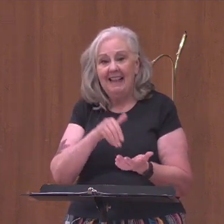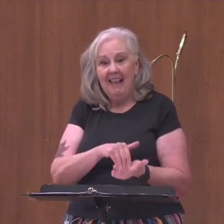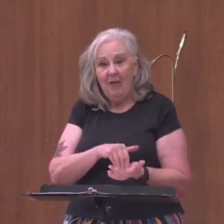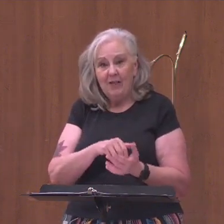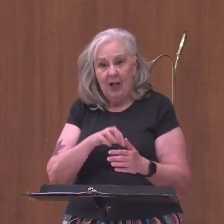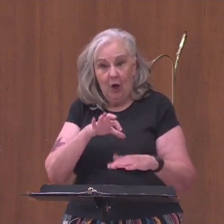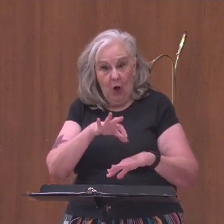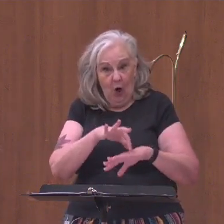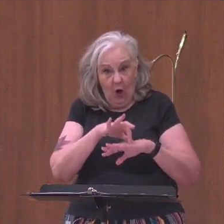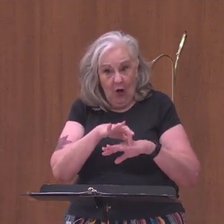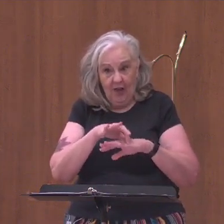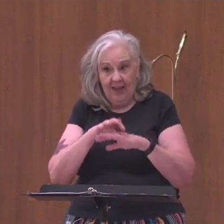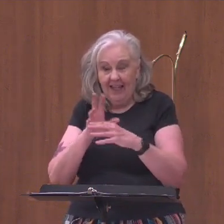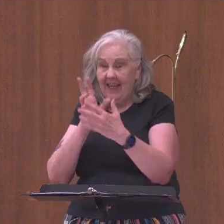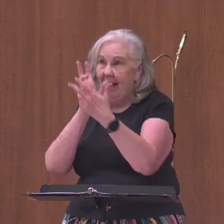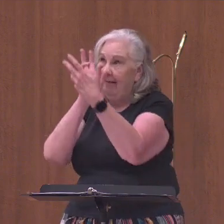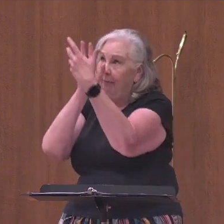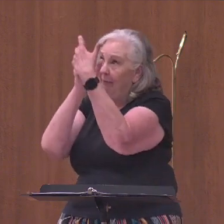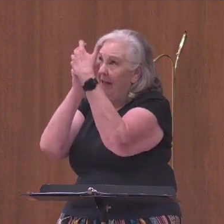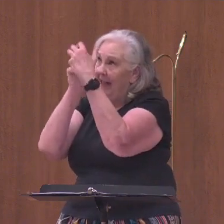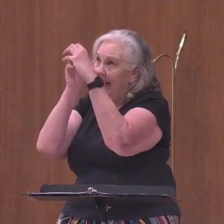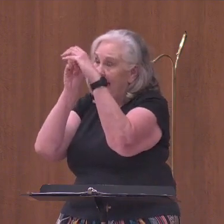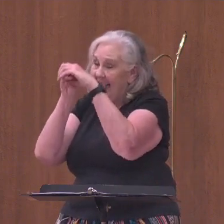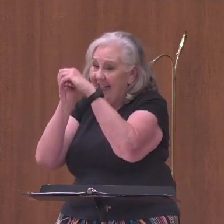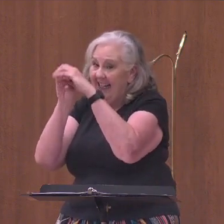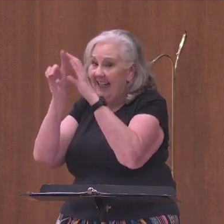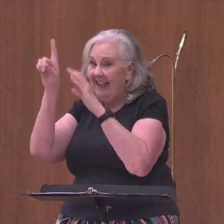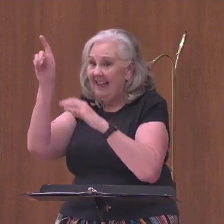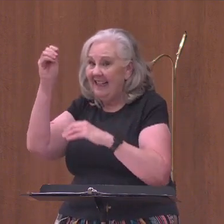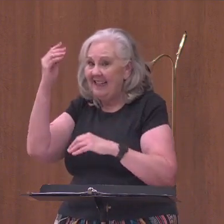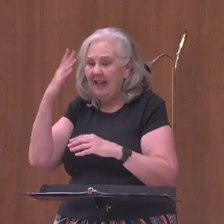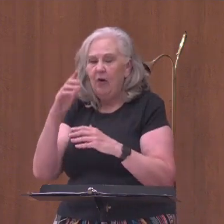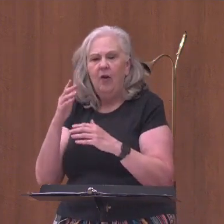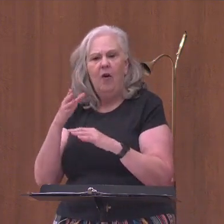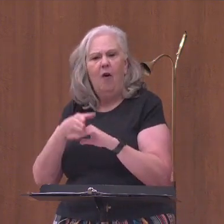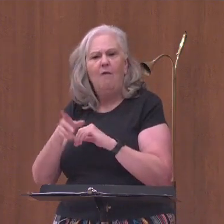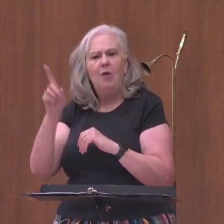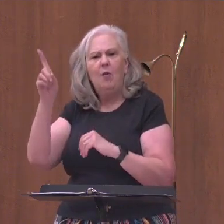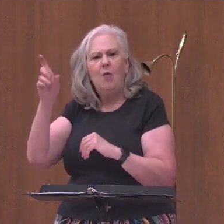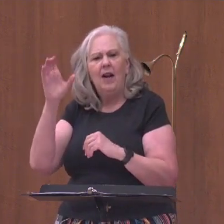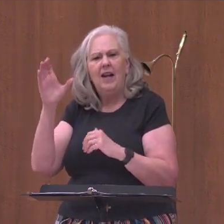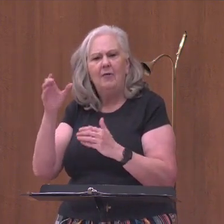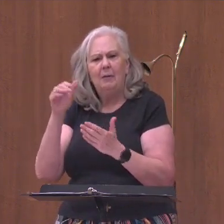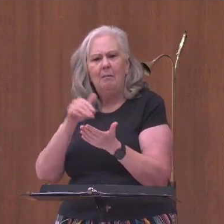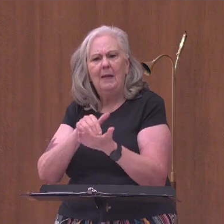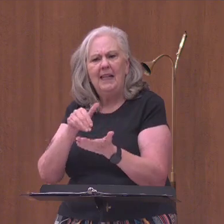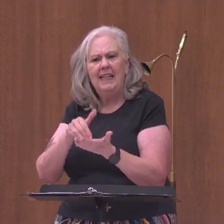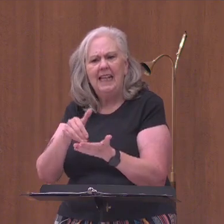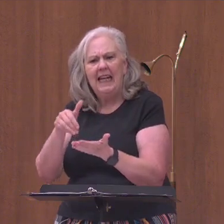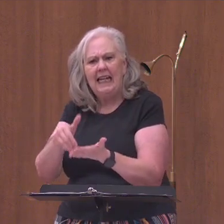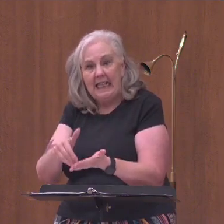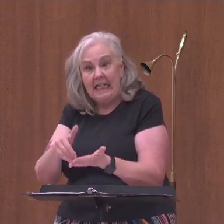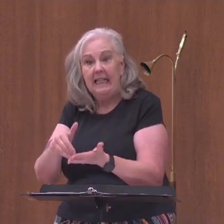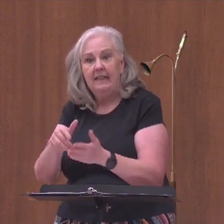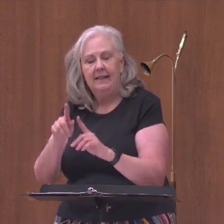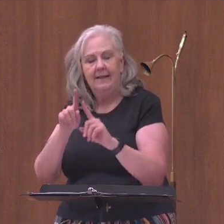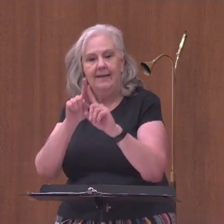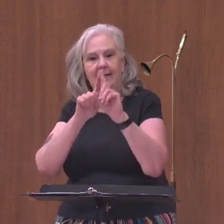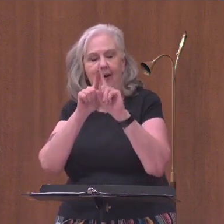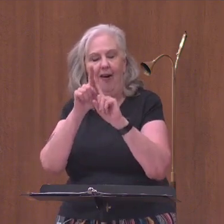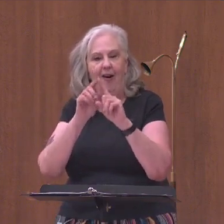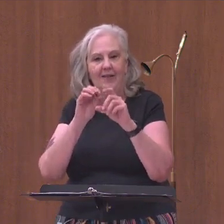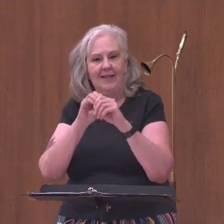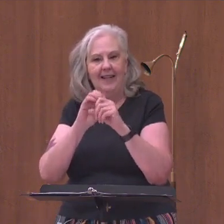sun is just one of over 1 billion stars in our galaxy. No wonder we sometimes feel